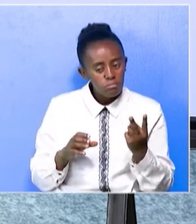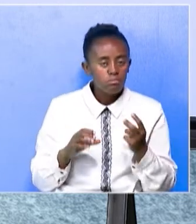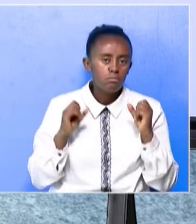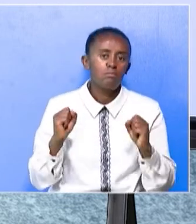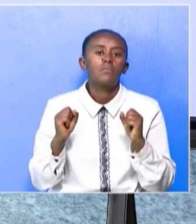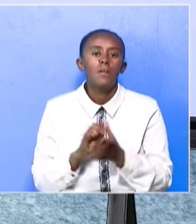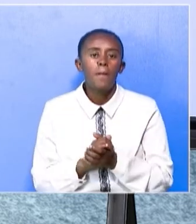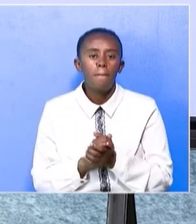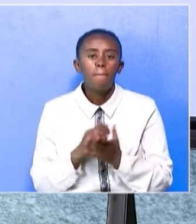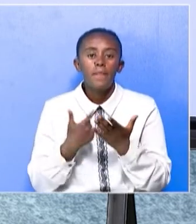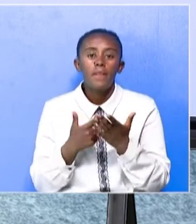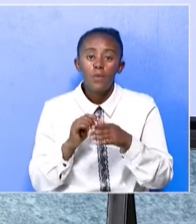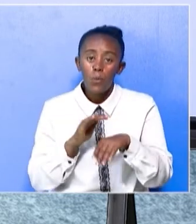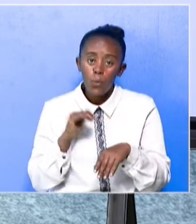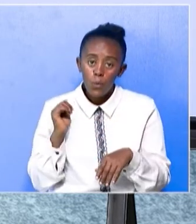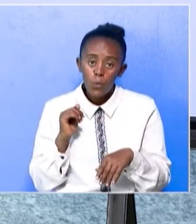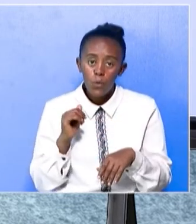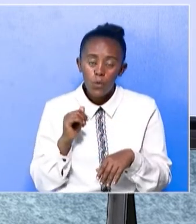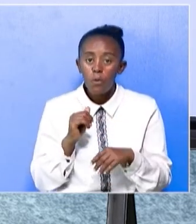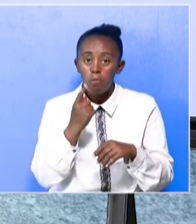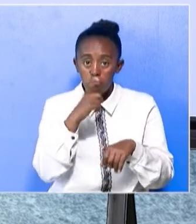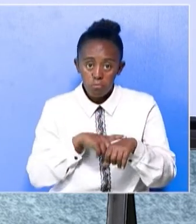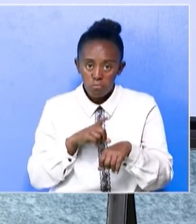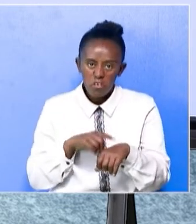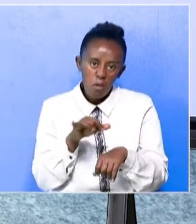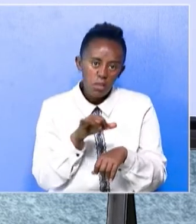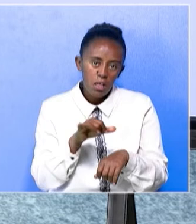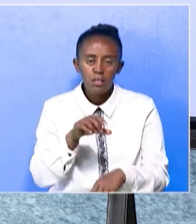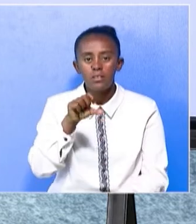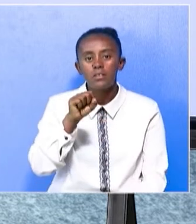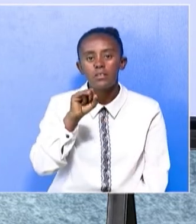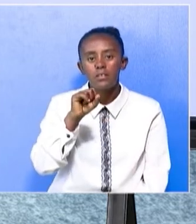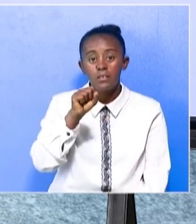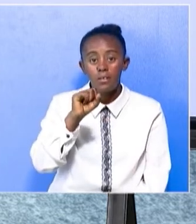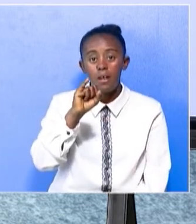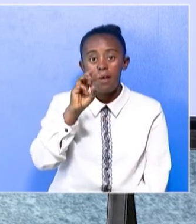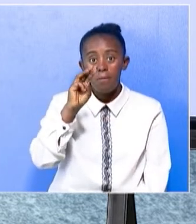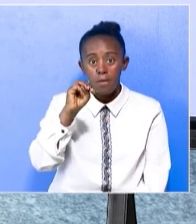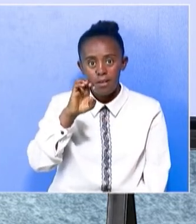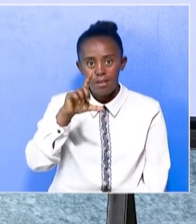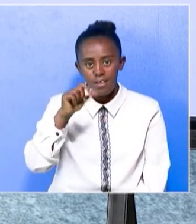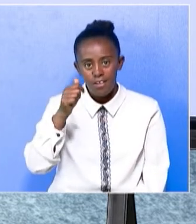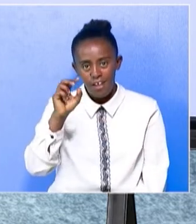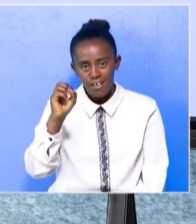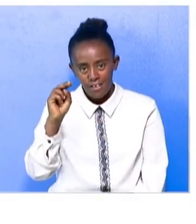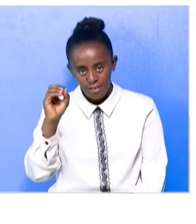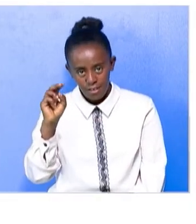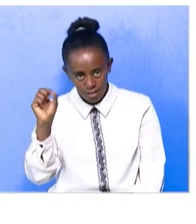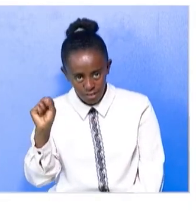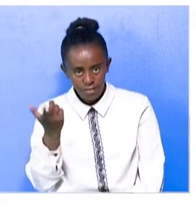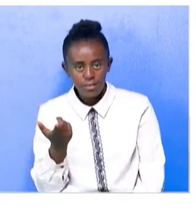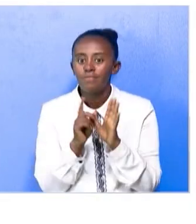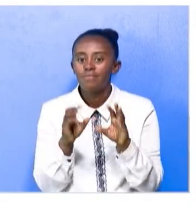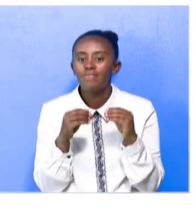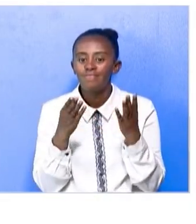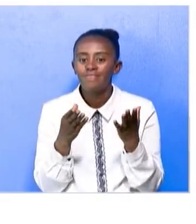Possible. This is what we call it what? Simultaneous action. The same is true. Let me try to give you another example,